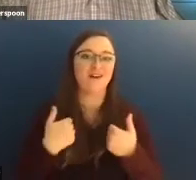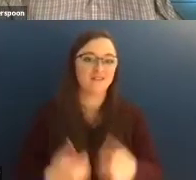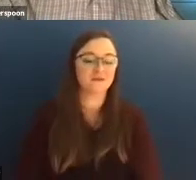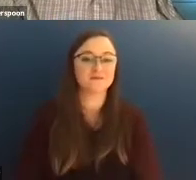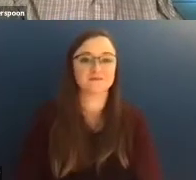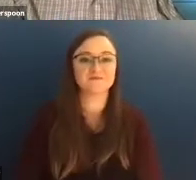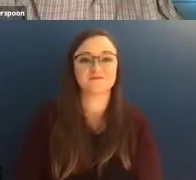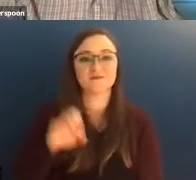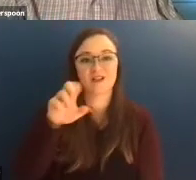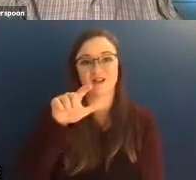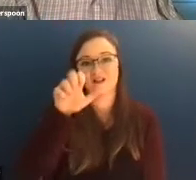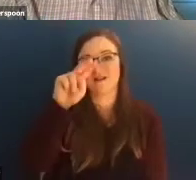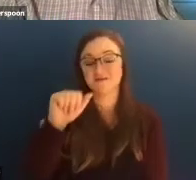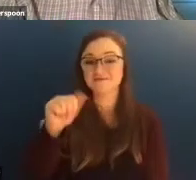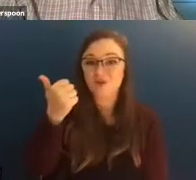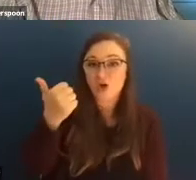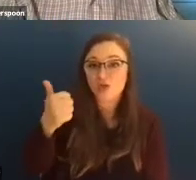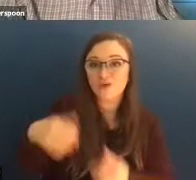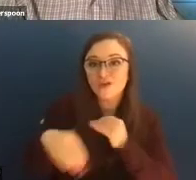Fantastic. Any additional comment?